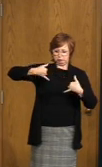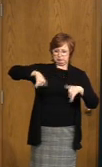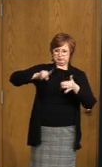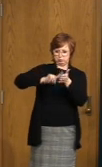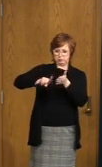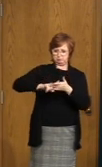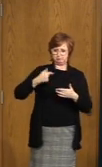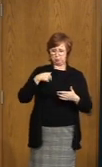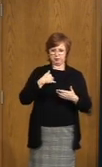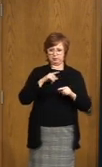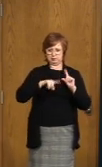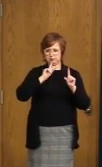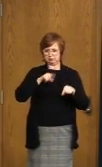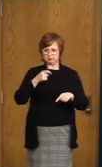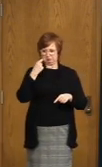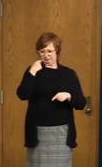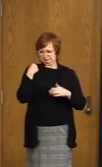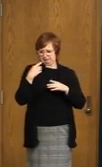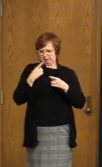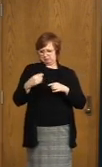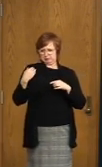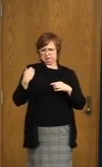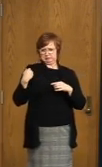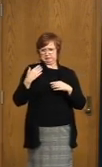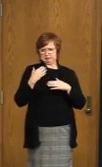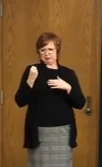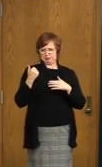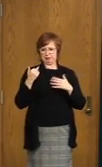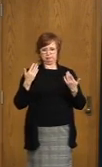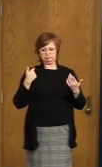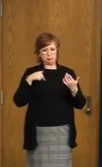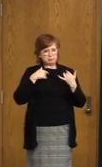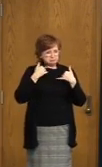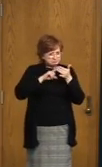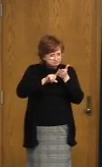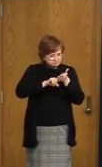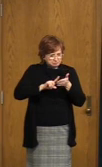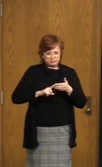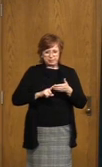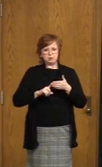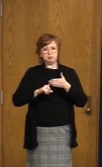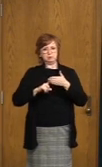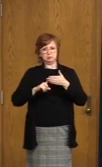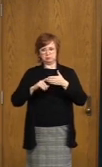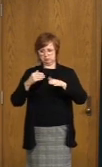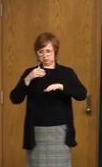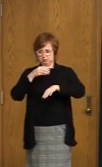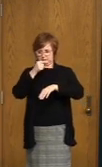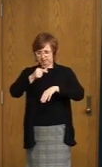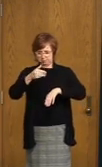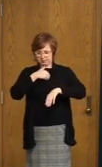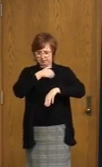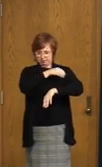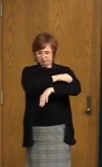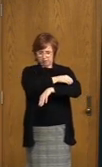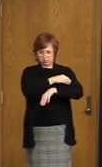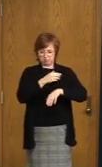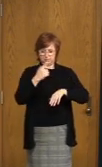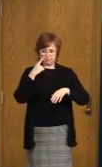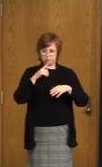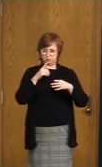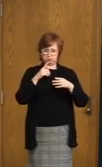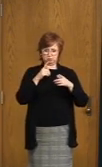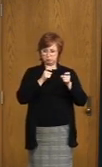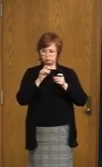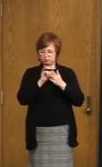just occurred this past weekend. But we are looking at what levers government would have, so that at some date in the future